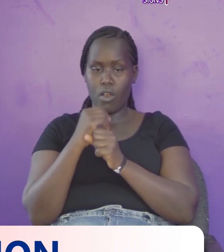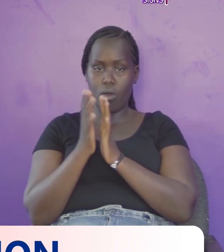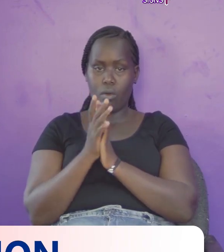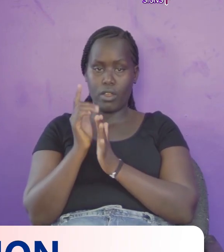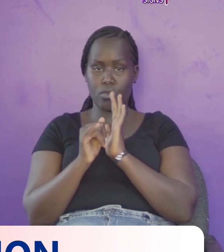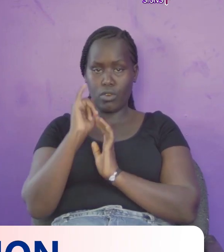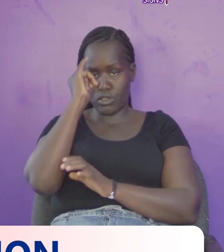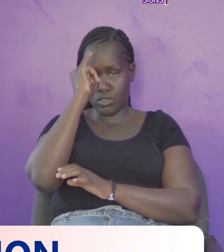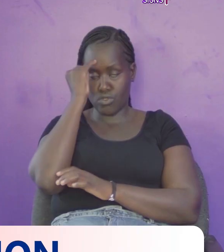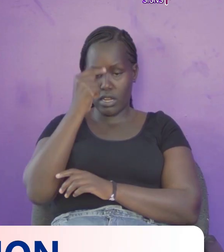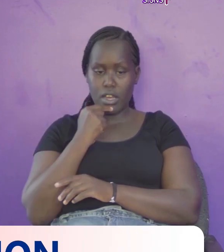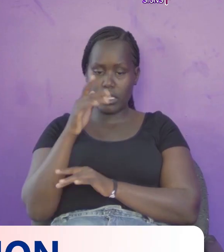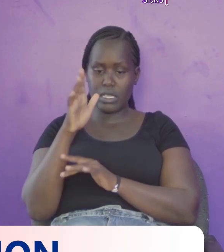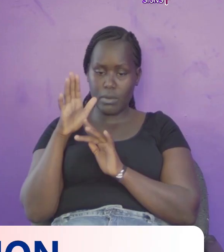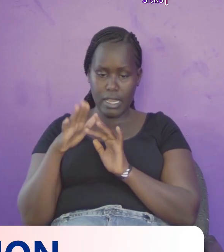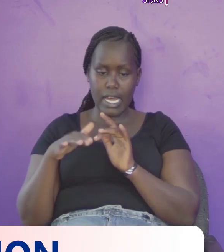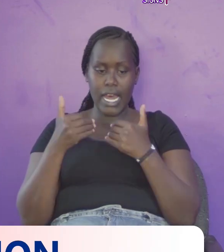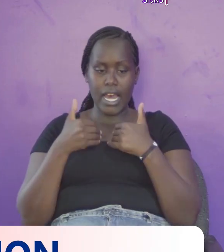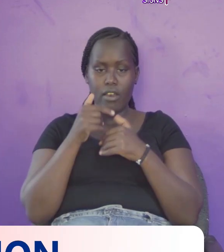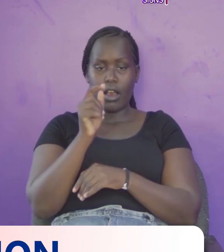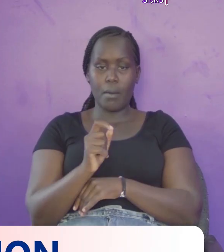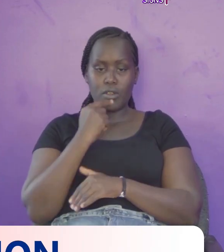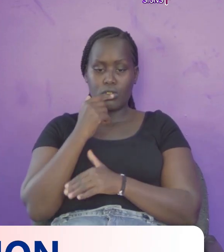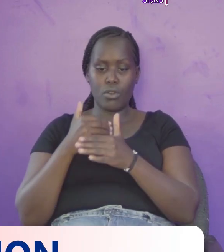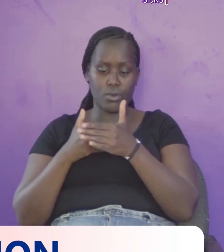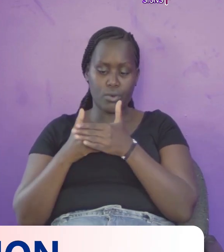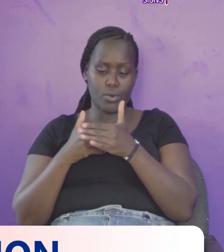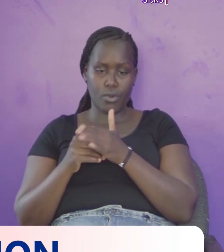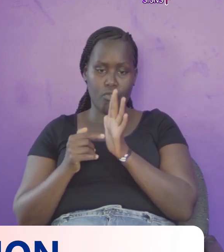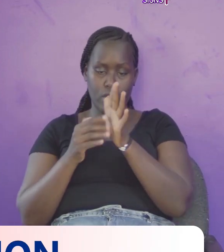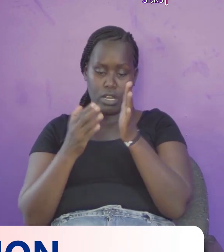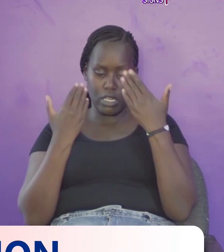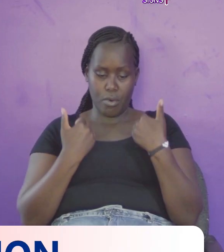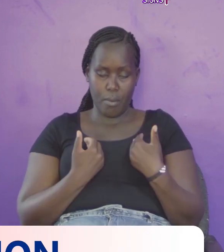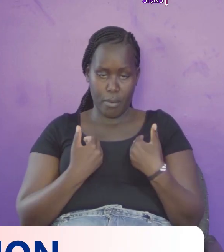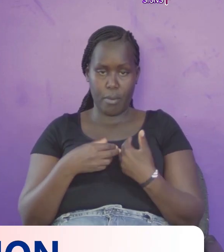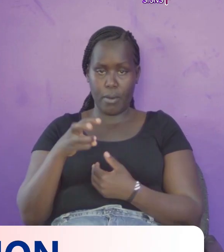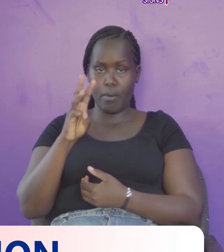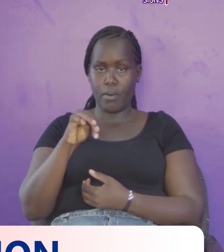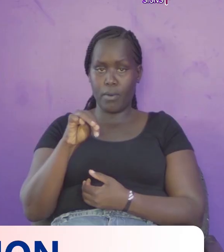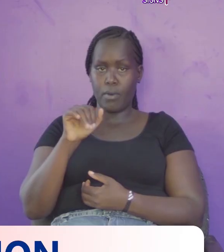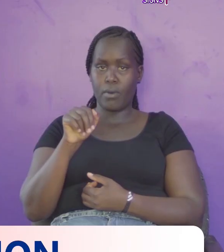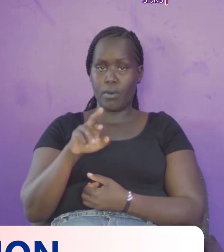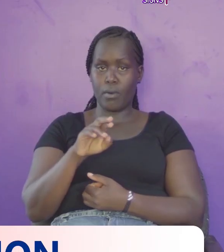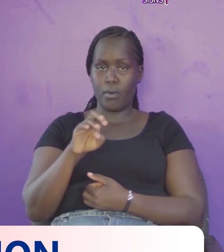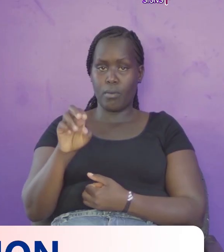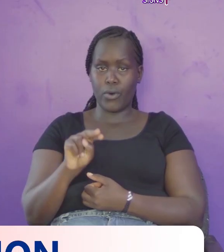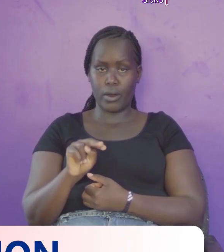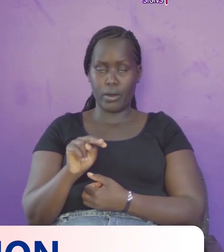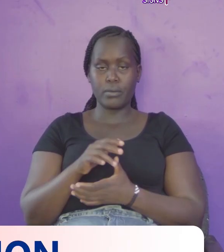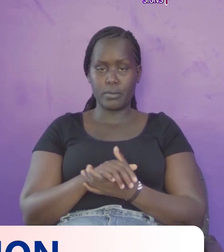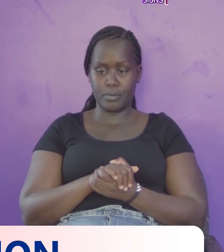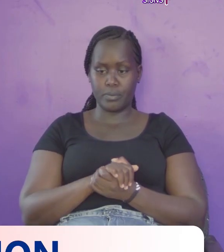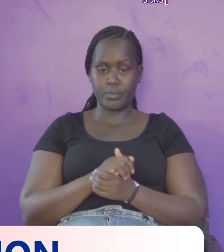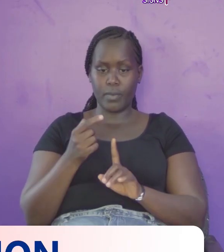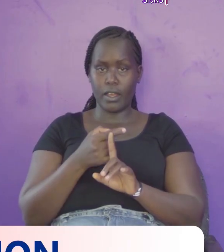saying, Yeah. rather than have somebody so close to Seme Morino Kal and mwenye anampaka tu rangi. You know? Yeah. So